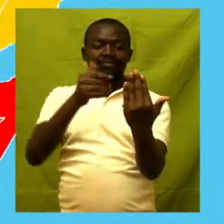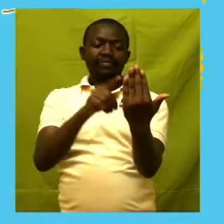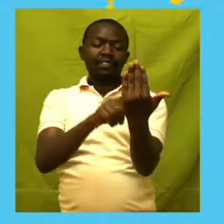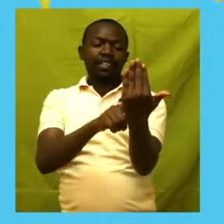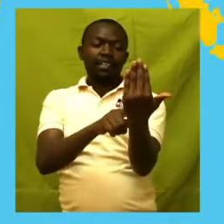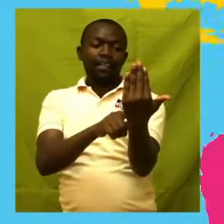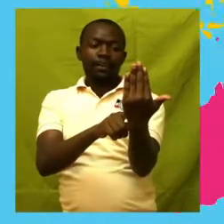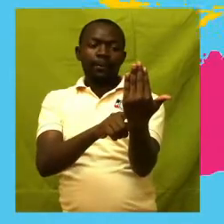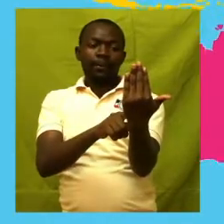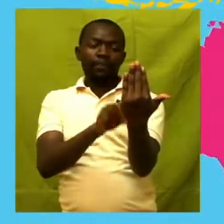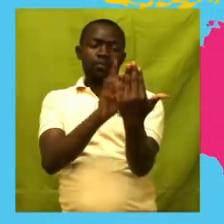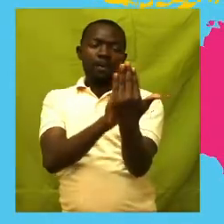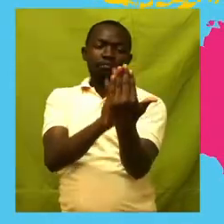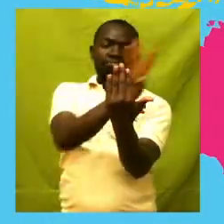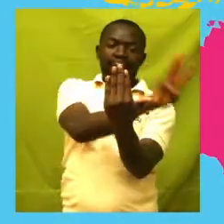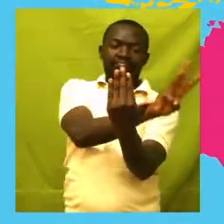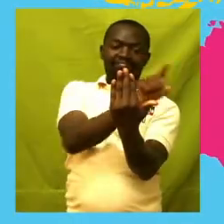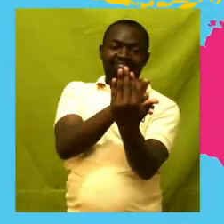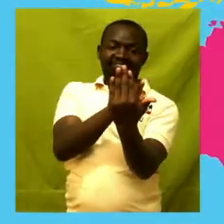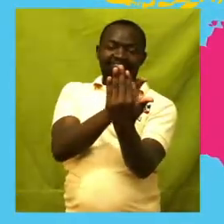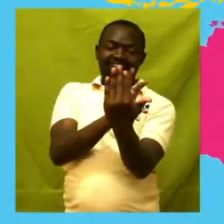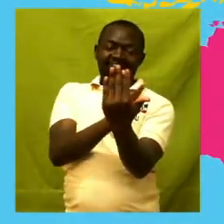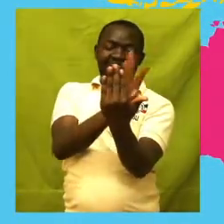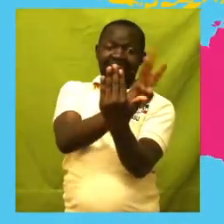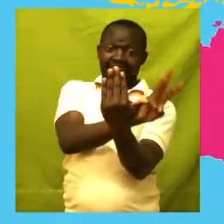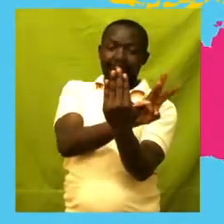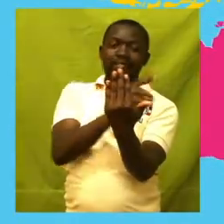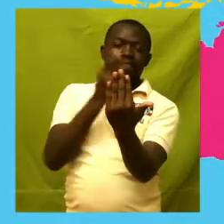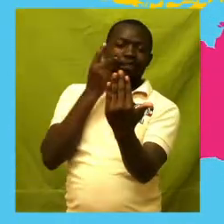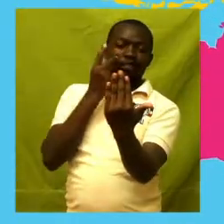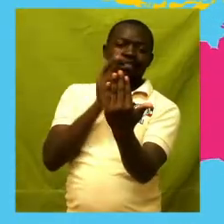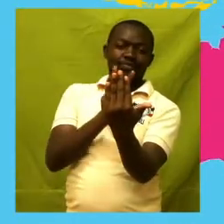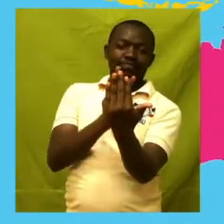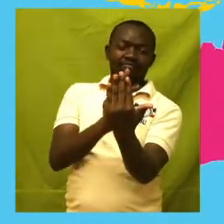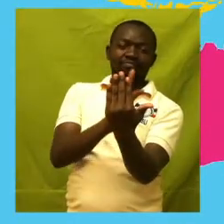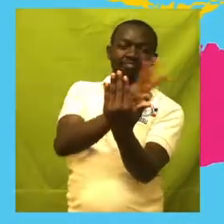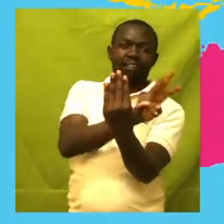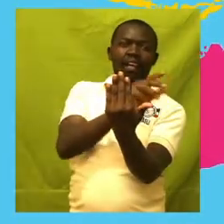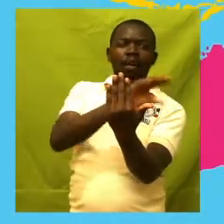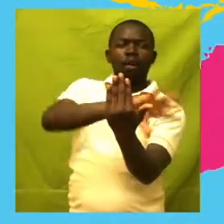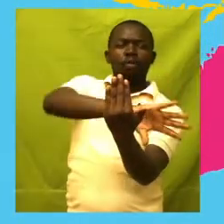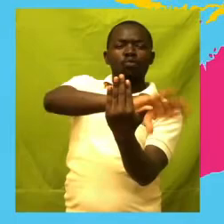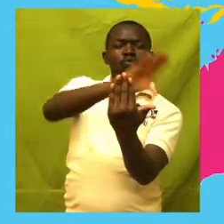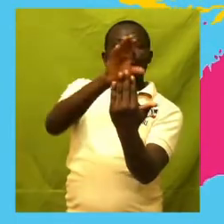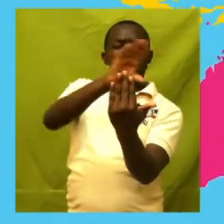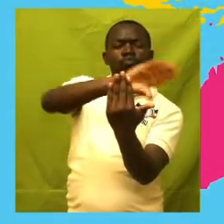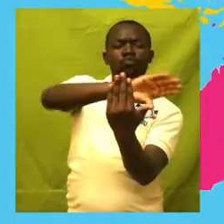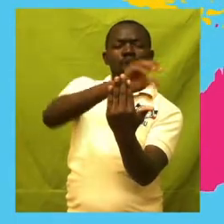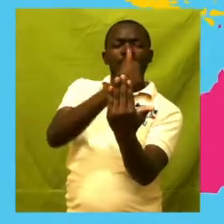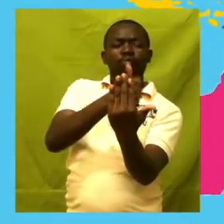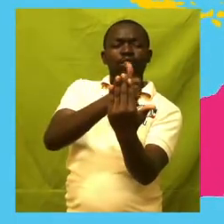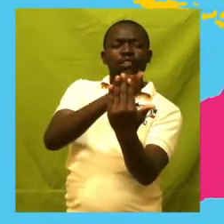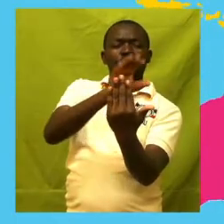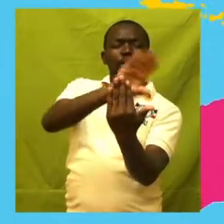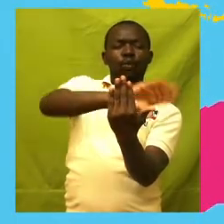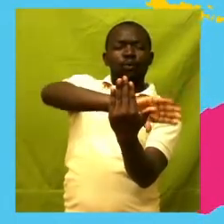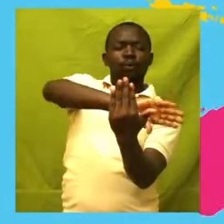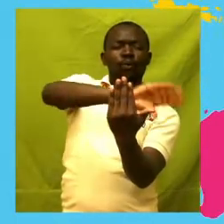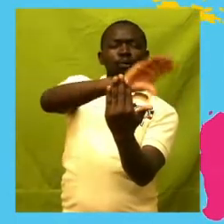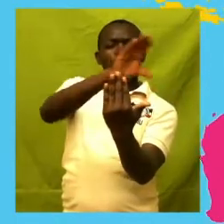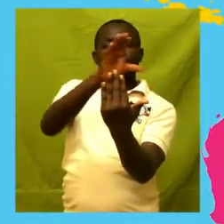move to the west. Look at the west. What is the water body that